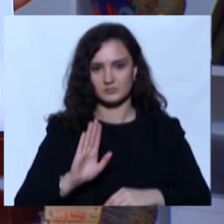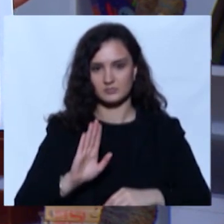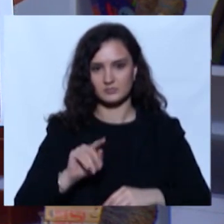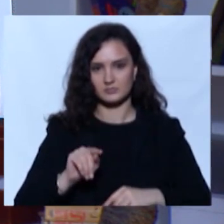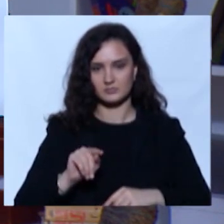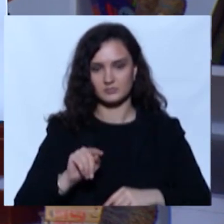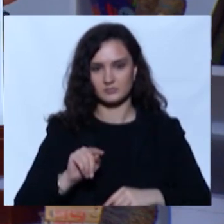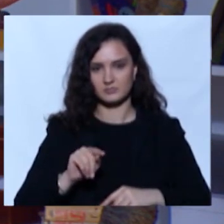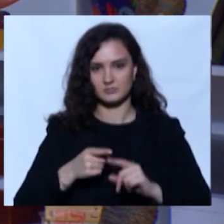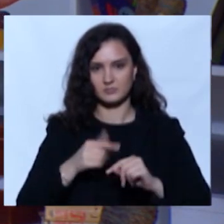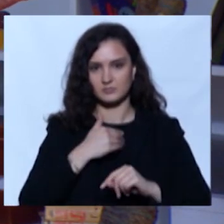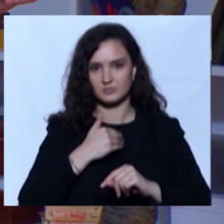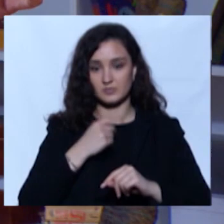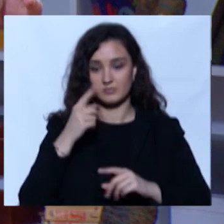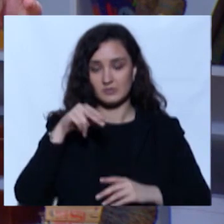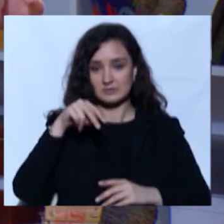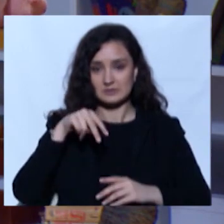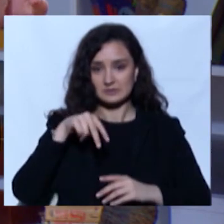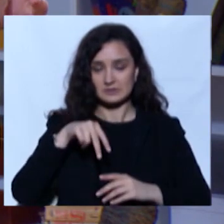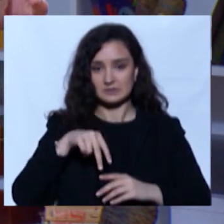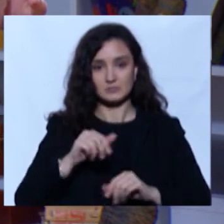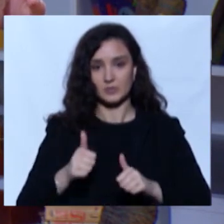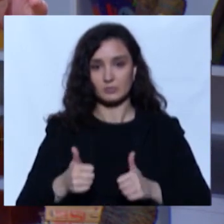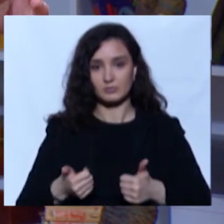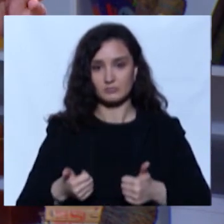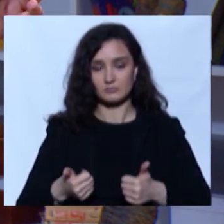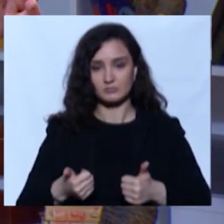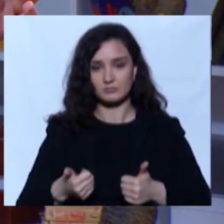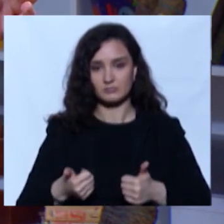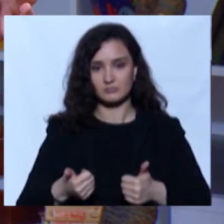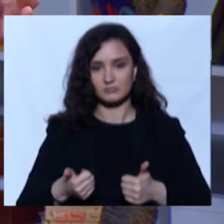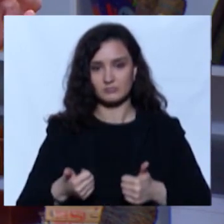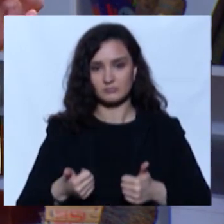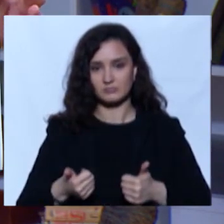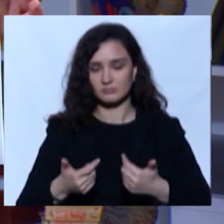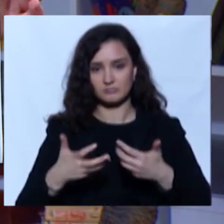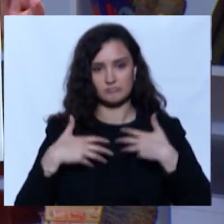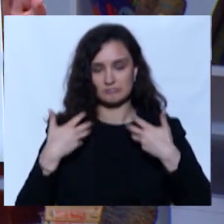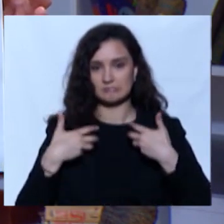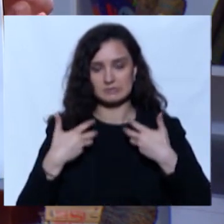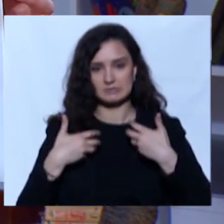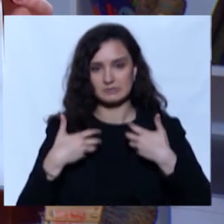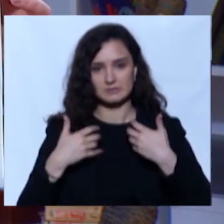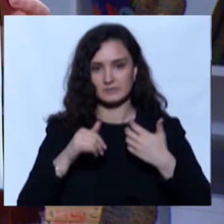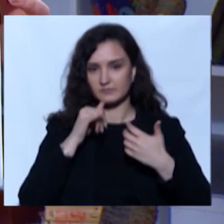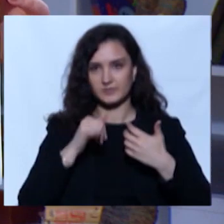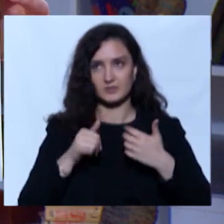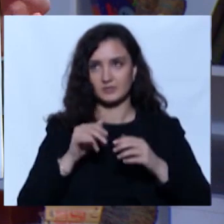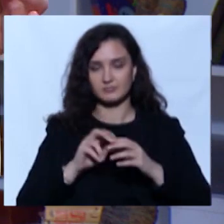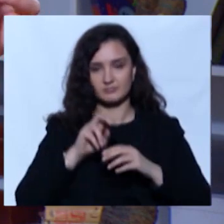bit. He wanted to get down, but how? Not even a monkey can jump from the